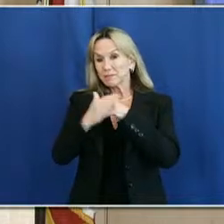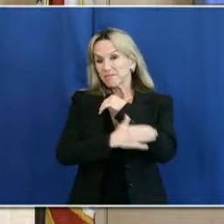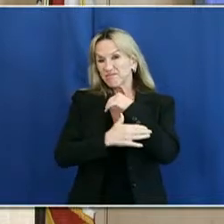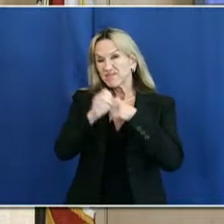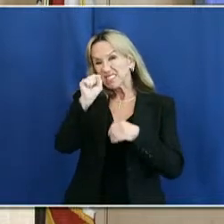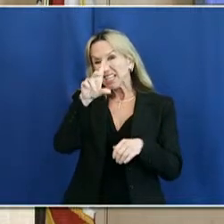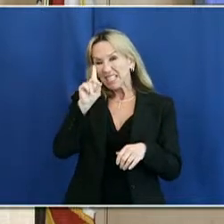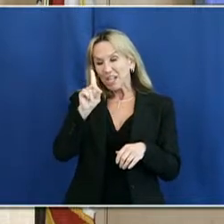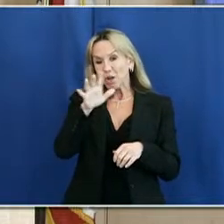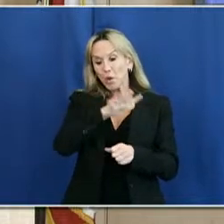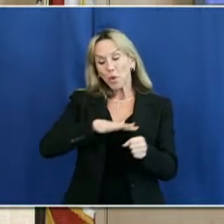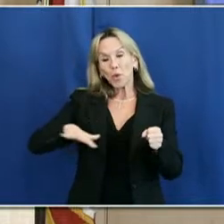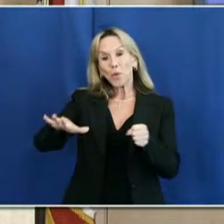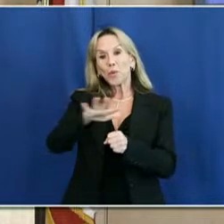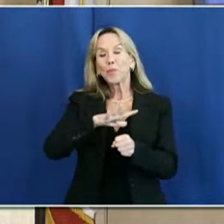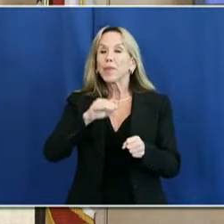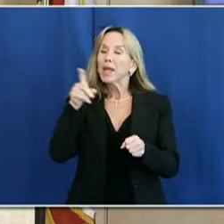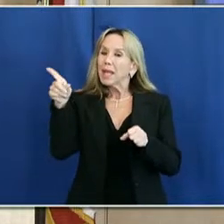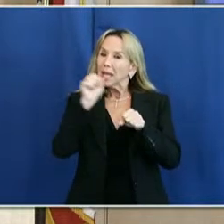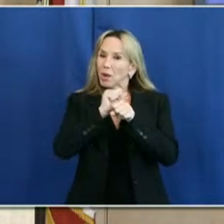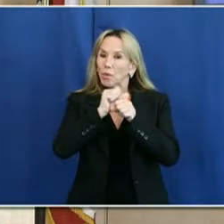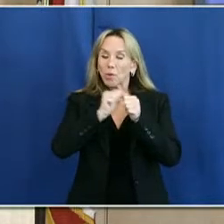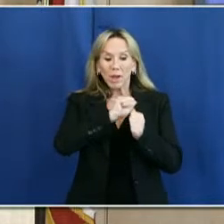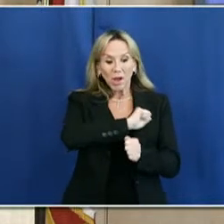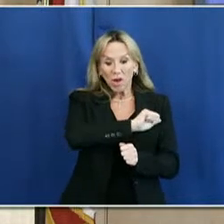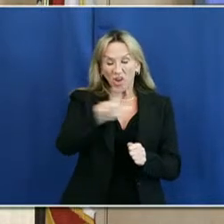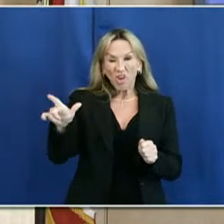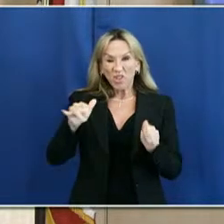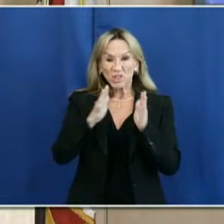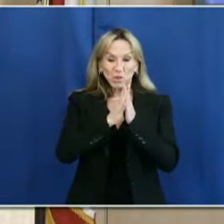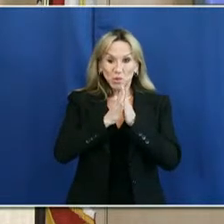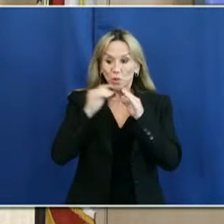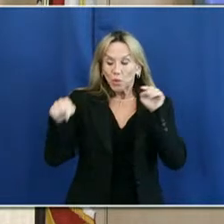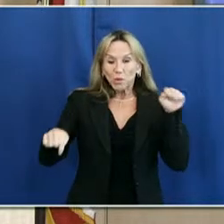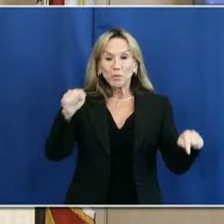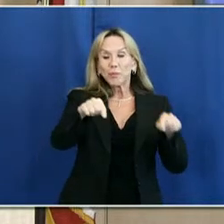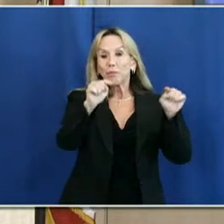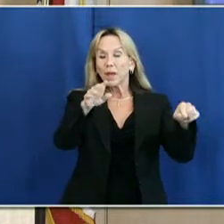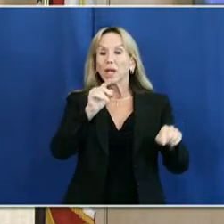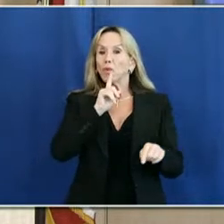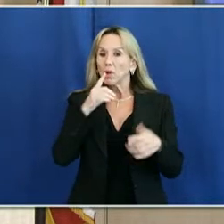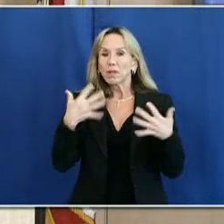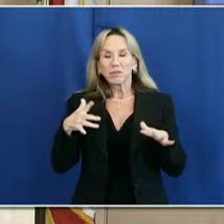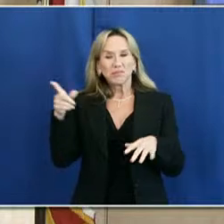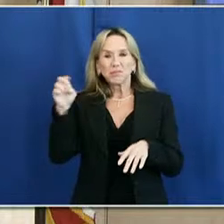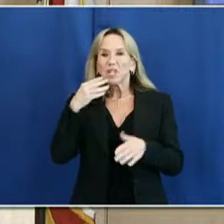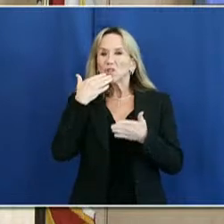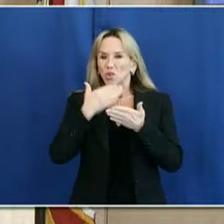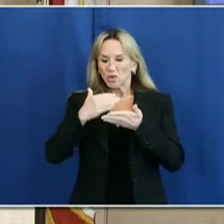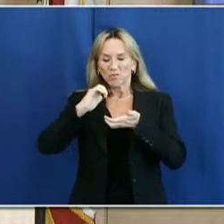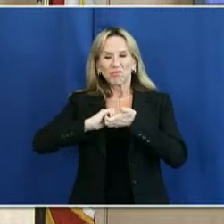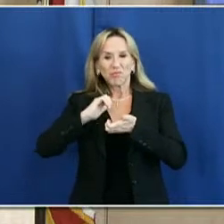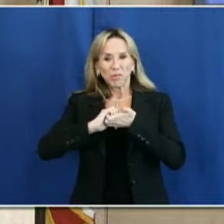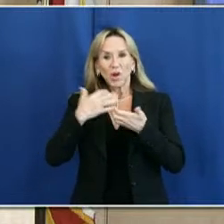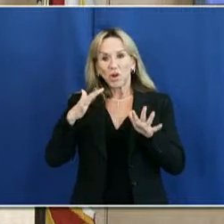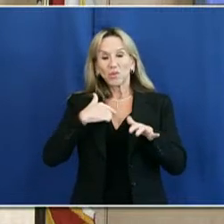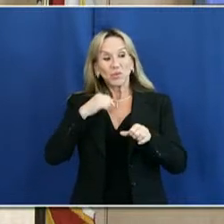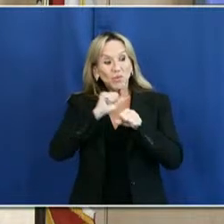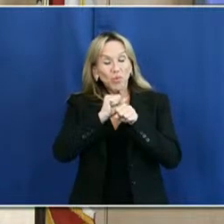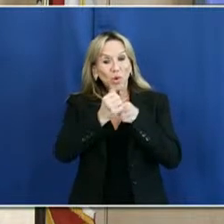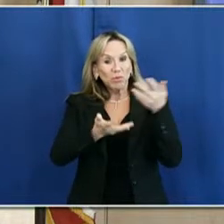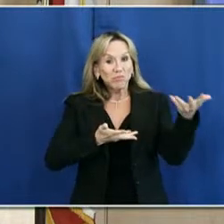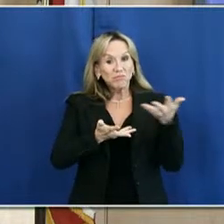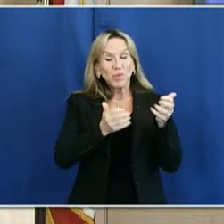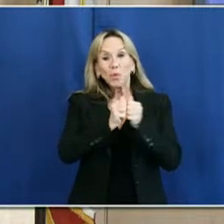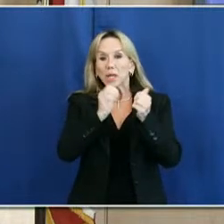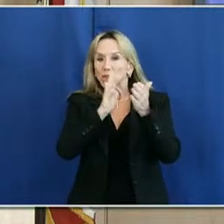that role, he works with all 42 different school districts and their superintendents, and I have to tell you, he's been a great partner as we've been working with the schools